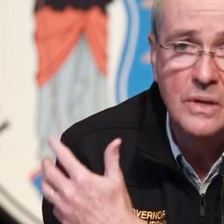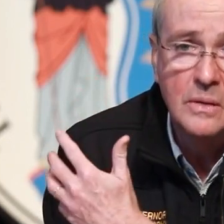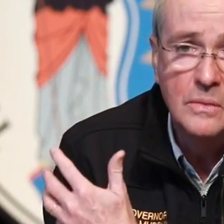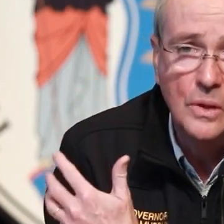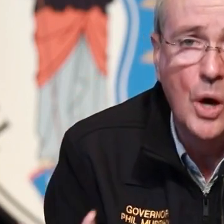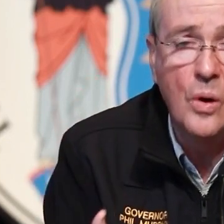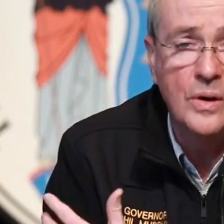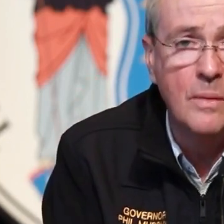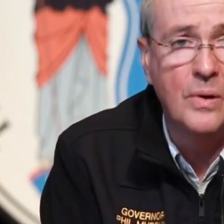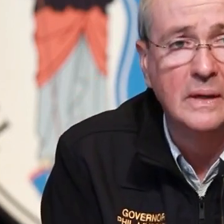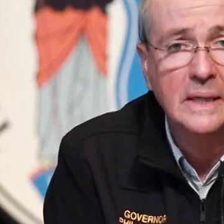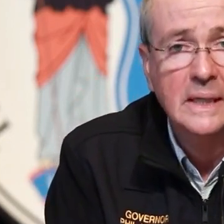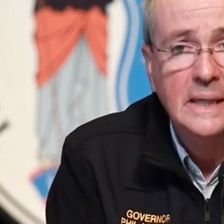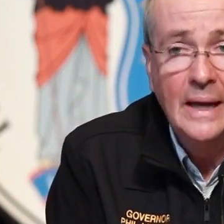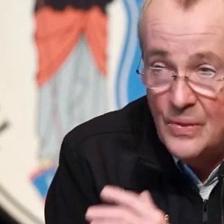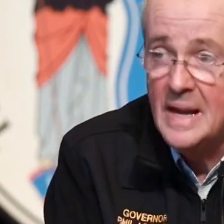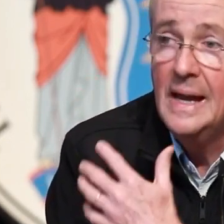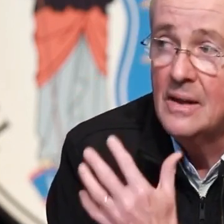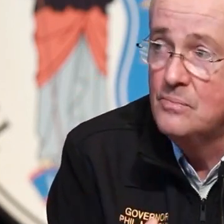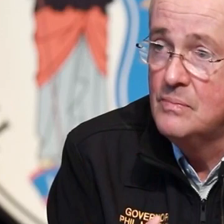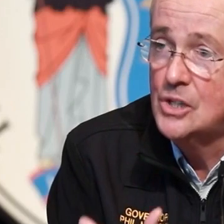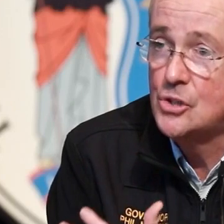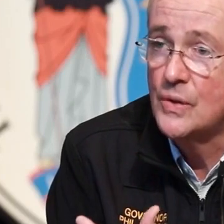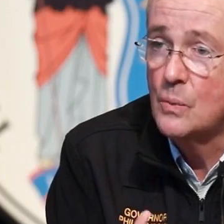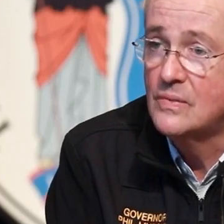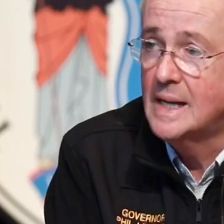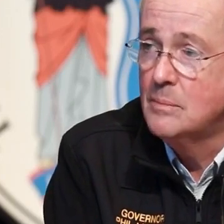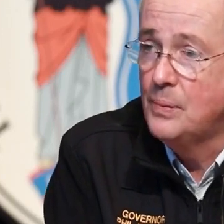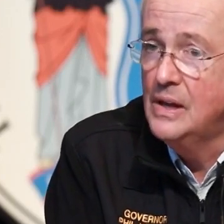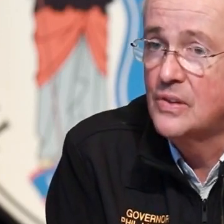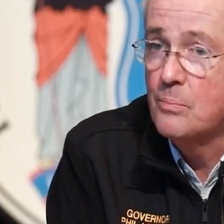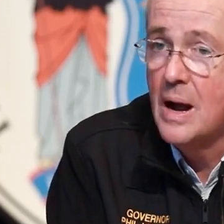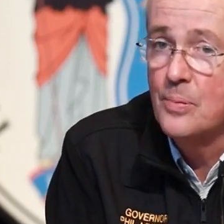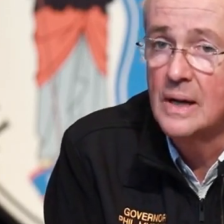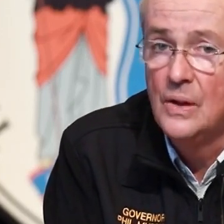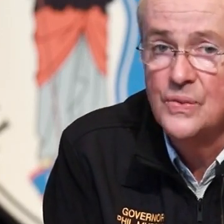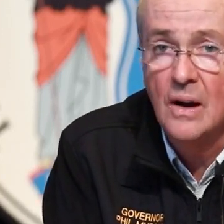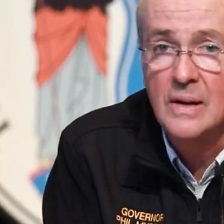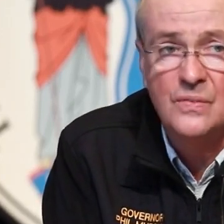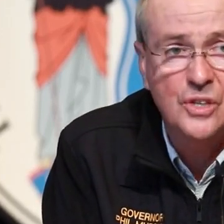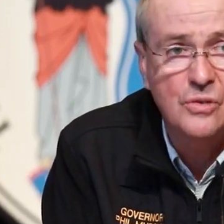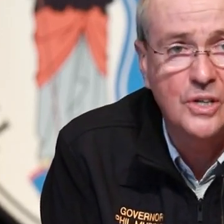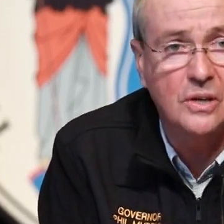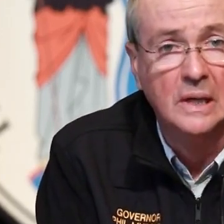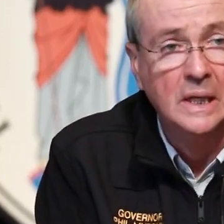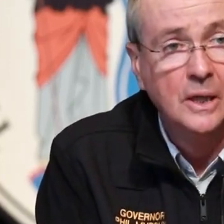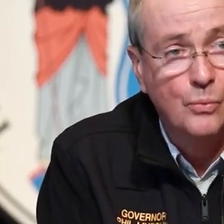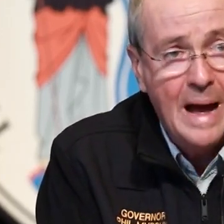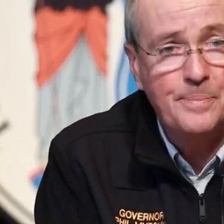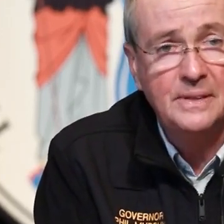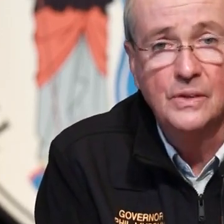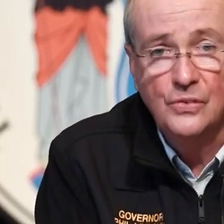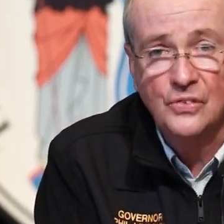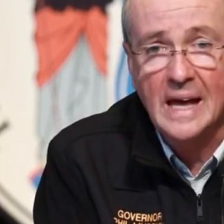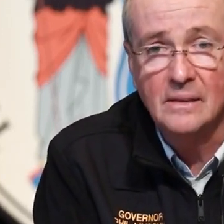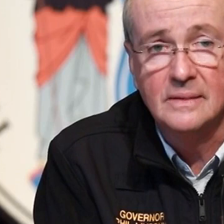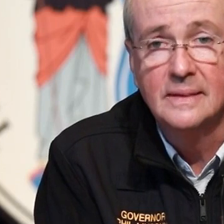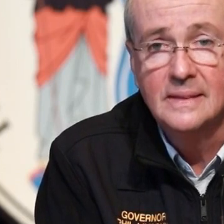much lower number. And then make sure that we've got in place the proper healthcare infrastructure,